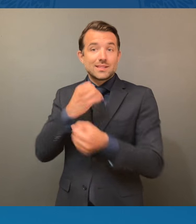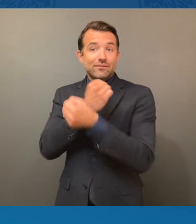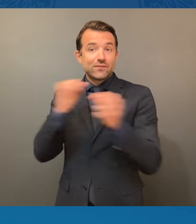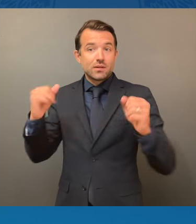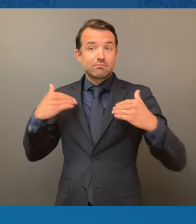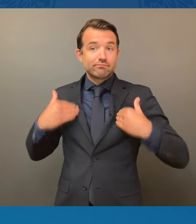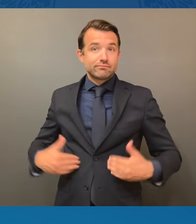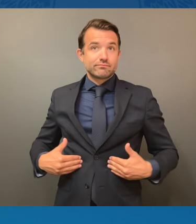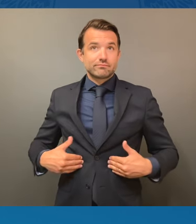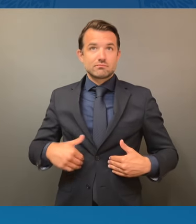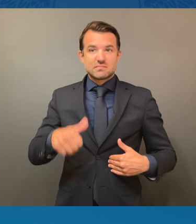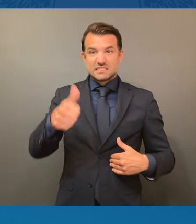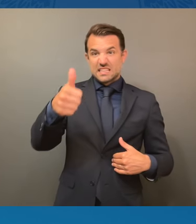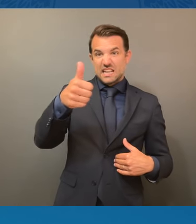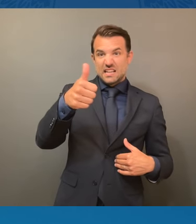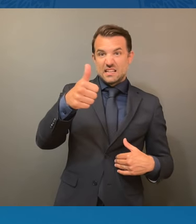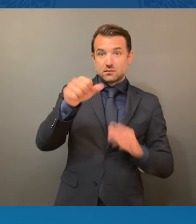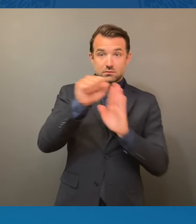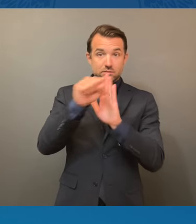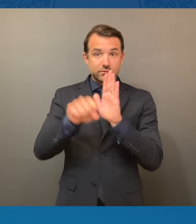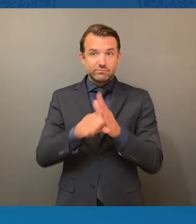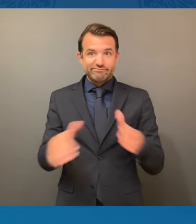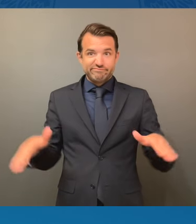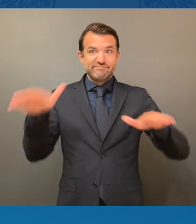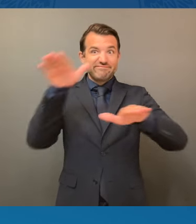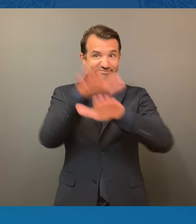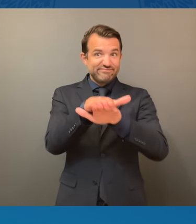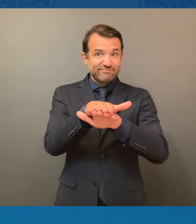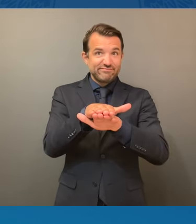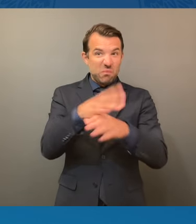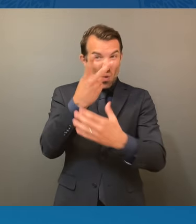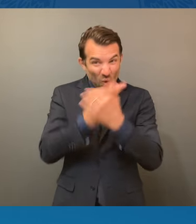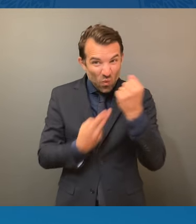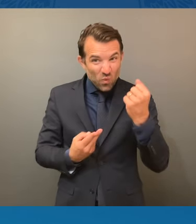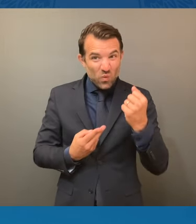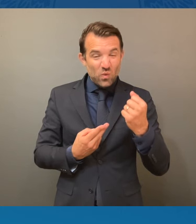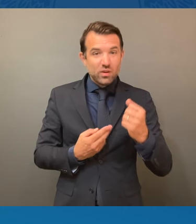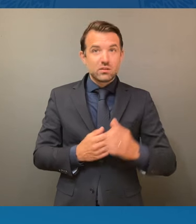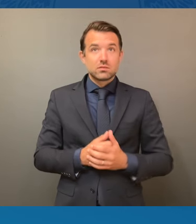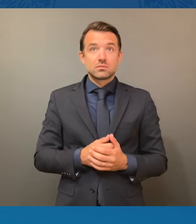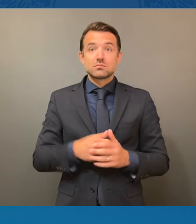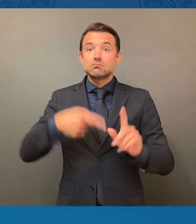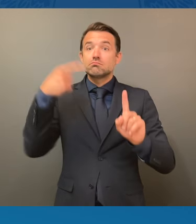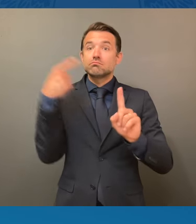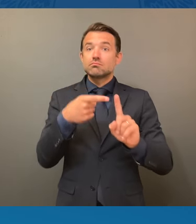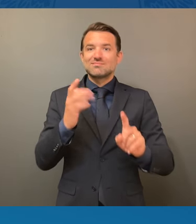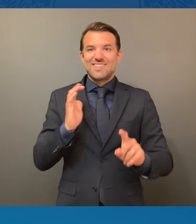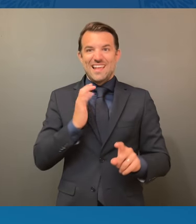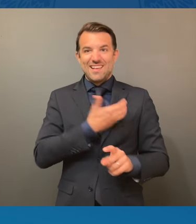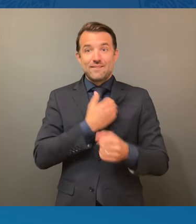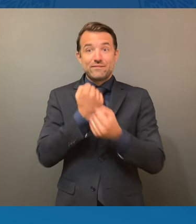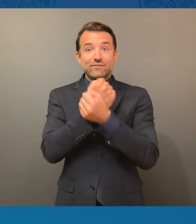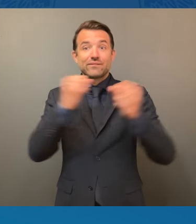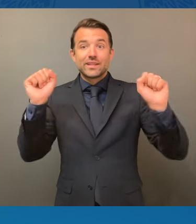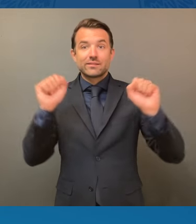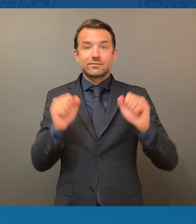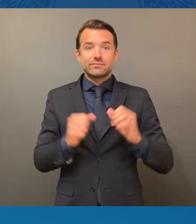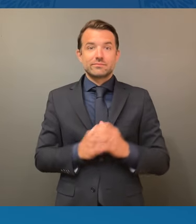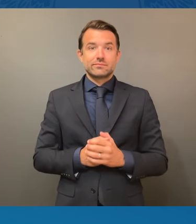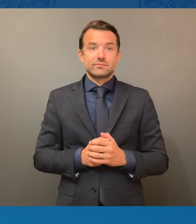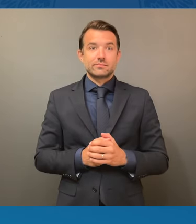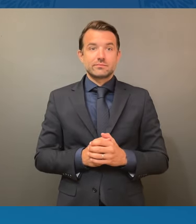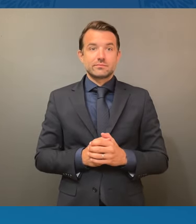Here's the point. Our freedoms are all connected. Consider the freedom to vote. The freedom to vote is the freedom